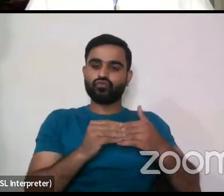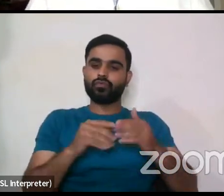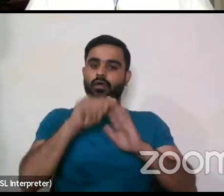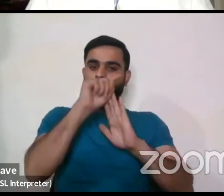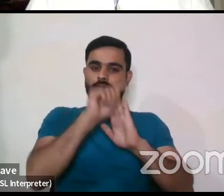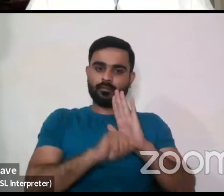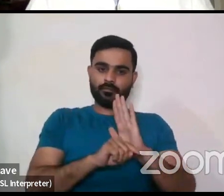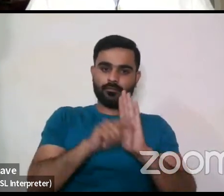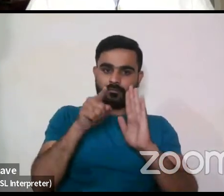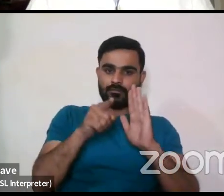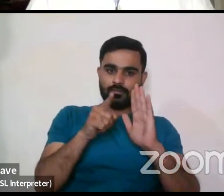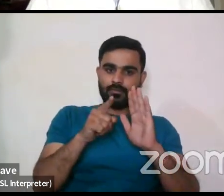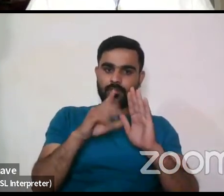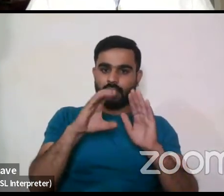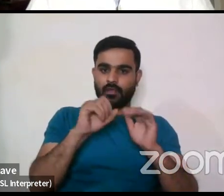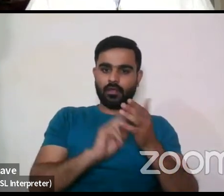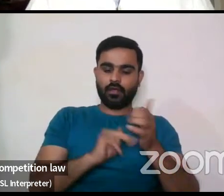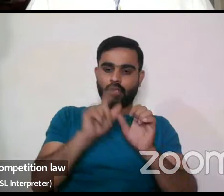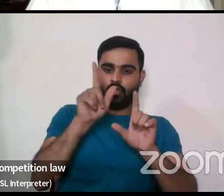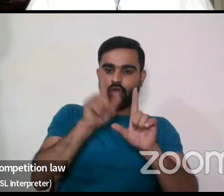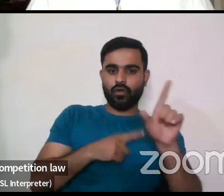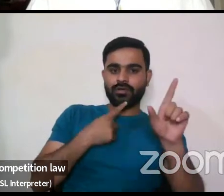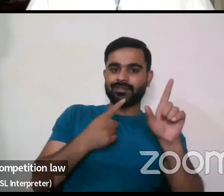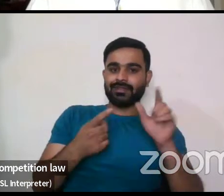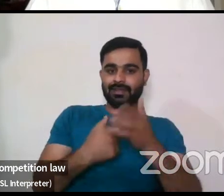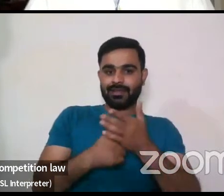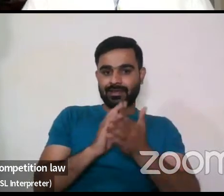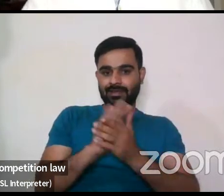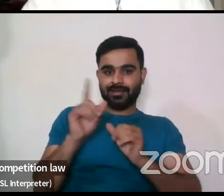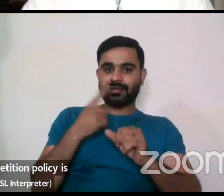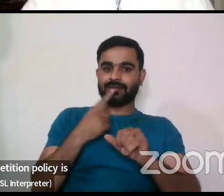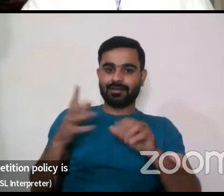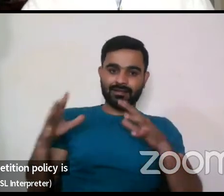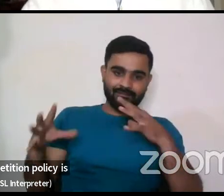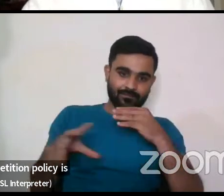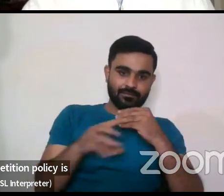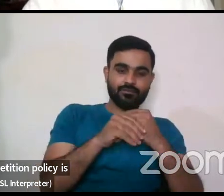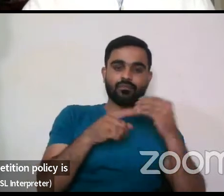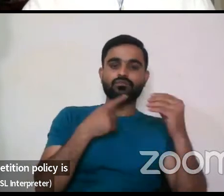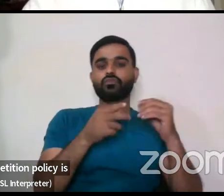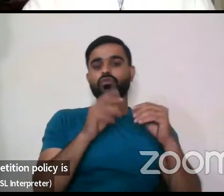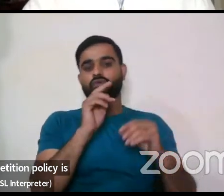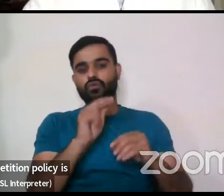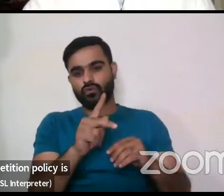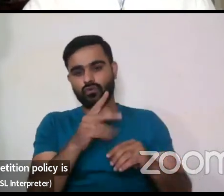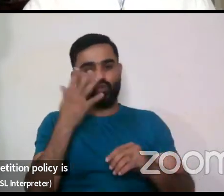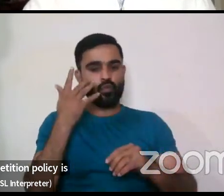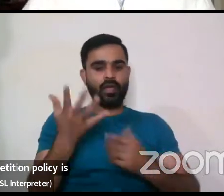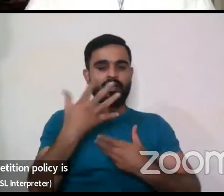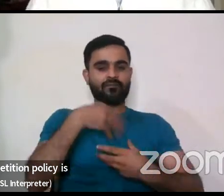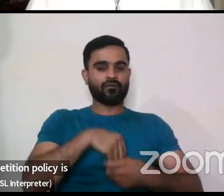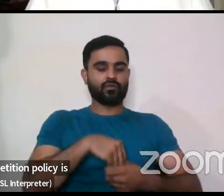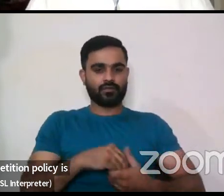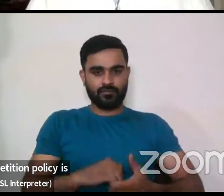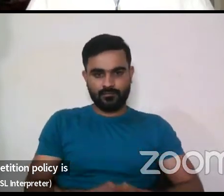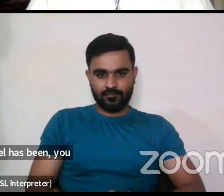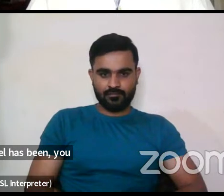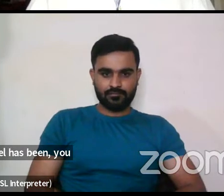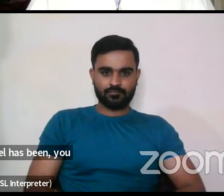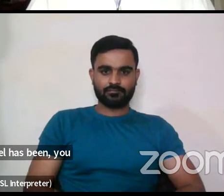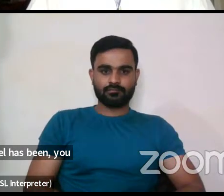policy, is there is a colonial aspect to it, as Rahul has been, alluding to. He's saying that, oh, well, why should we borrow? I think